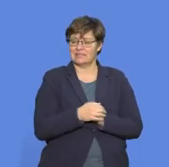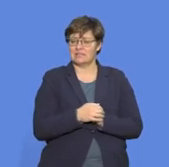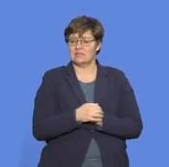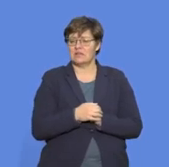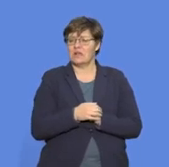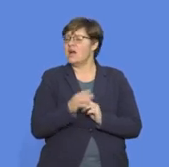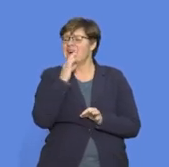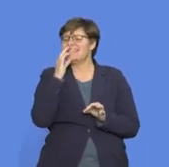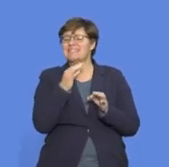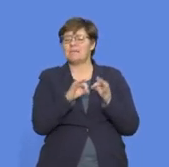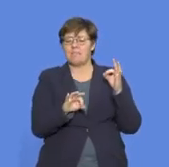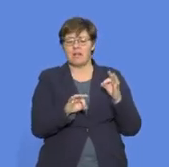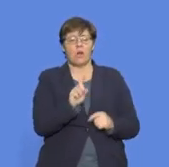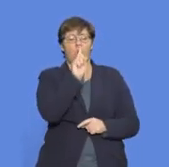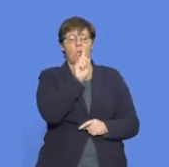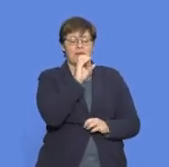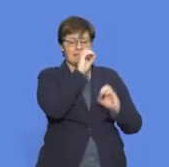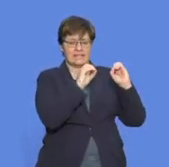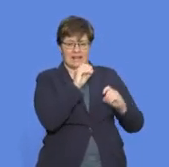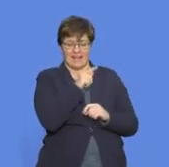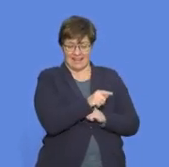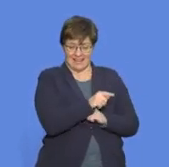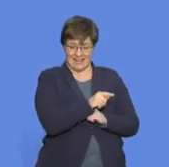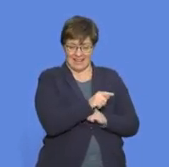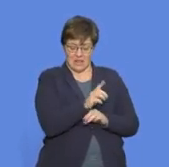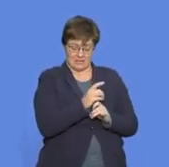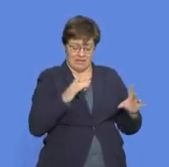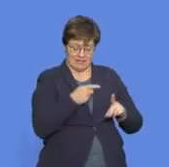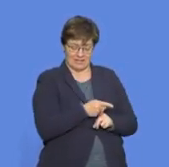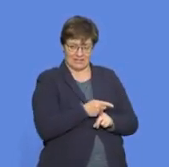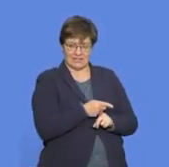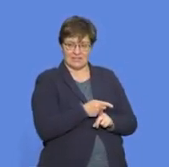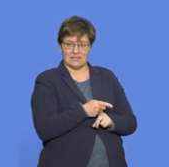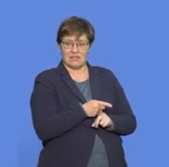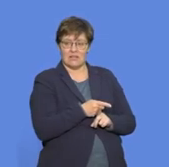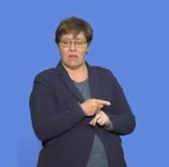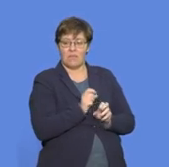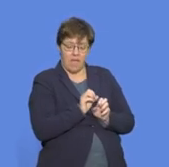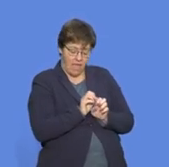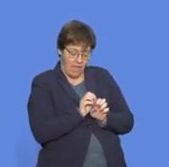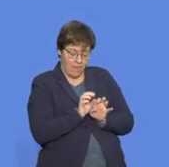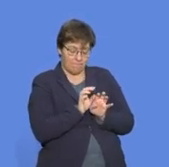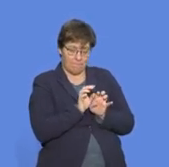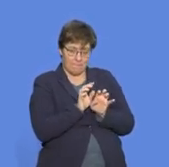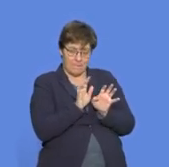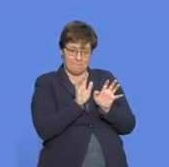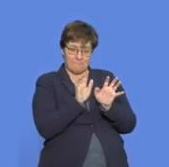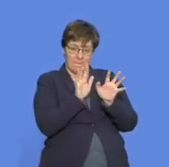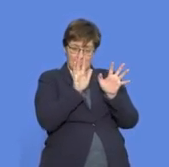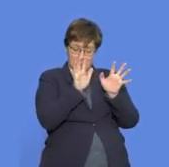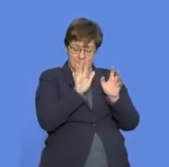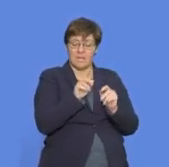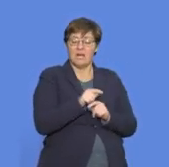simple unicellular organism at the base. As we go up the tree, we can see the